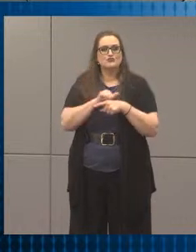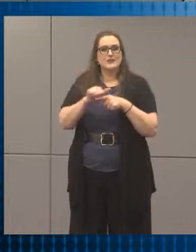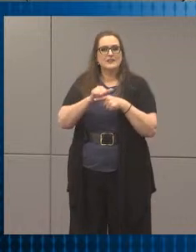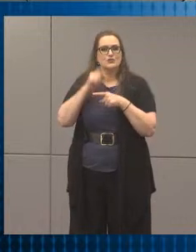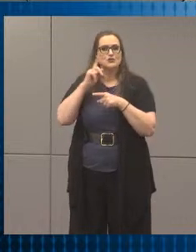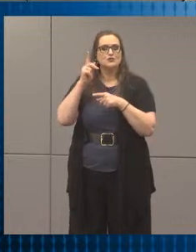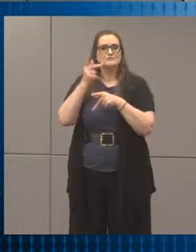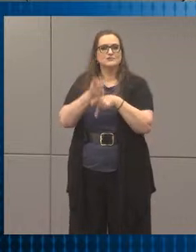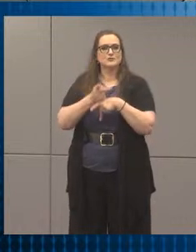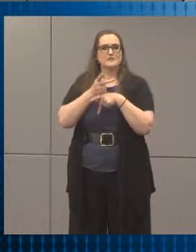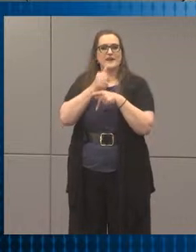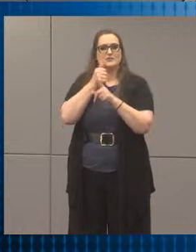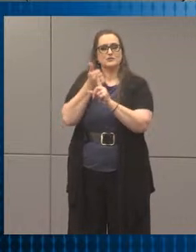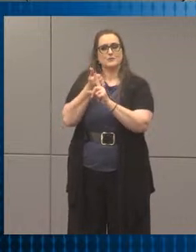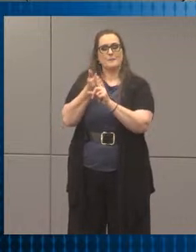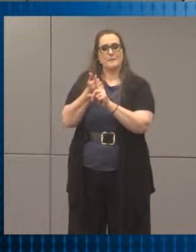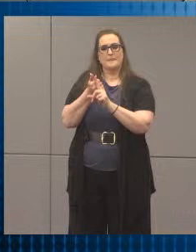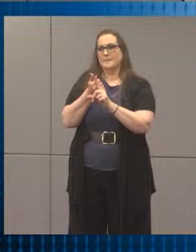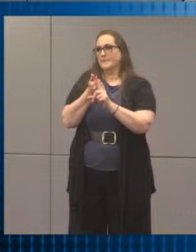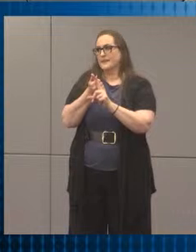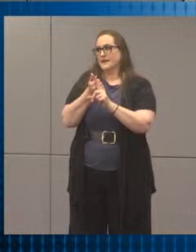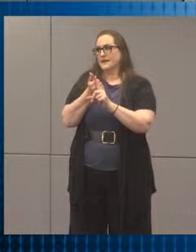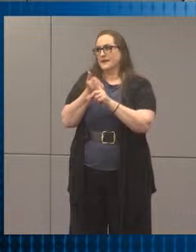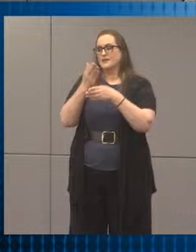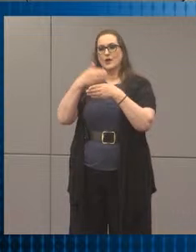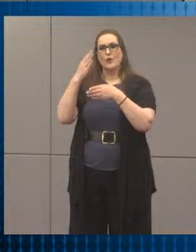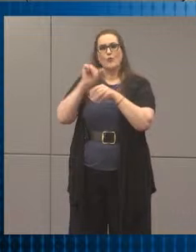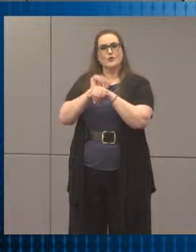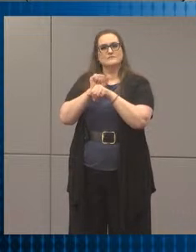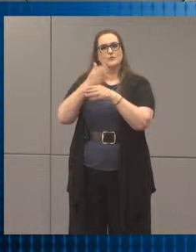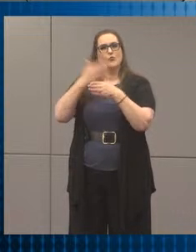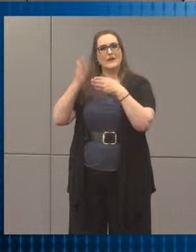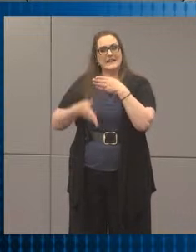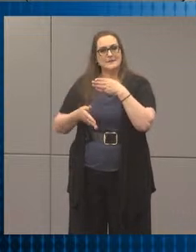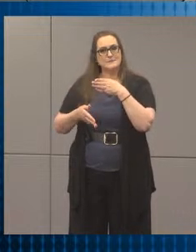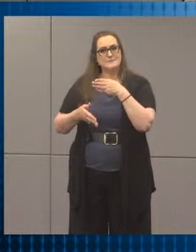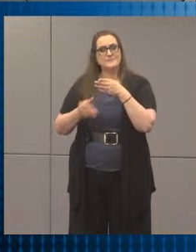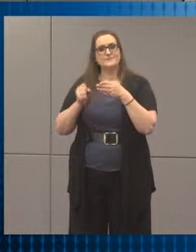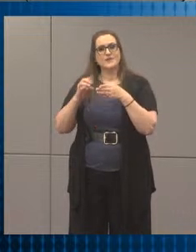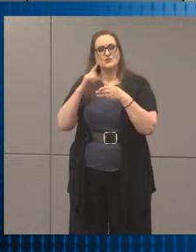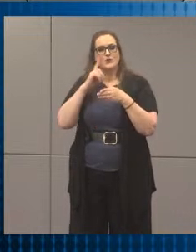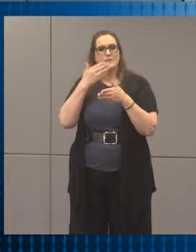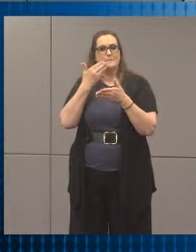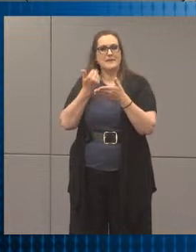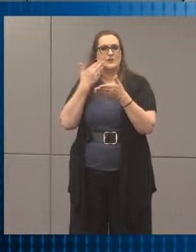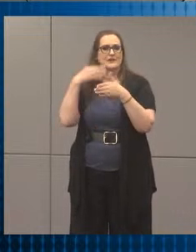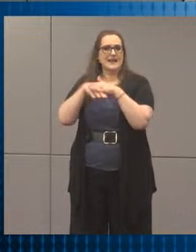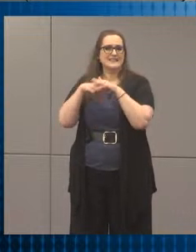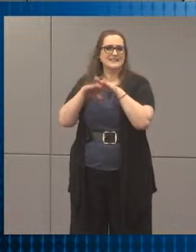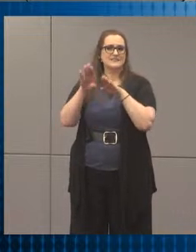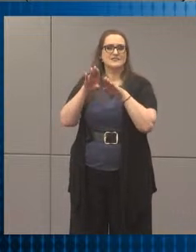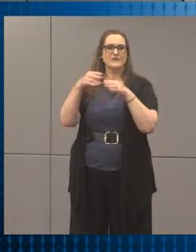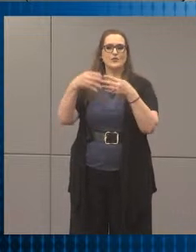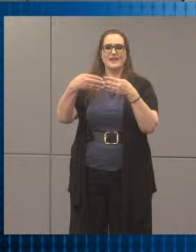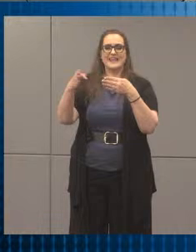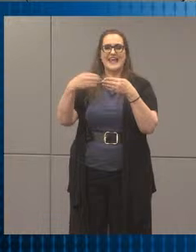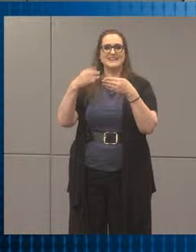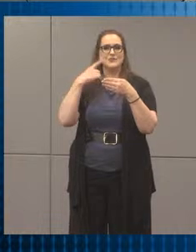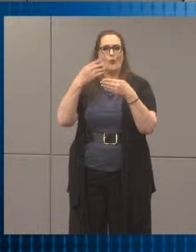work the weekend shifts, so they have better access of opening and closing the gates as they're